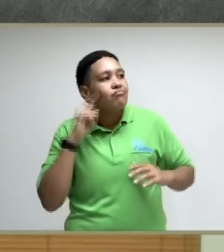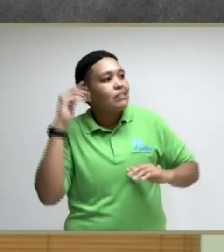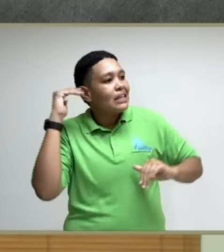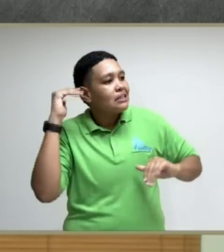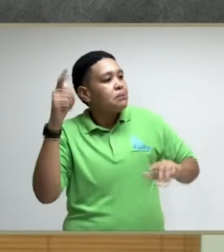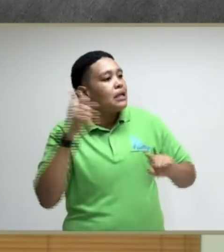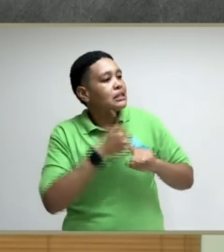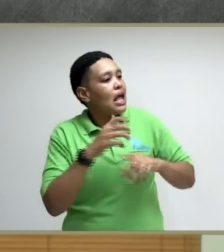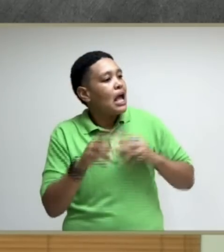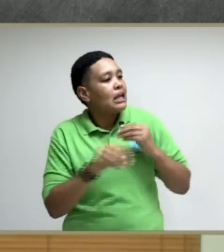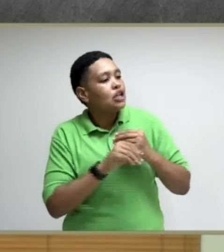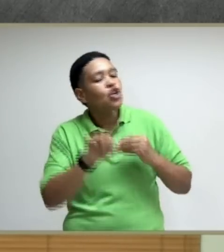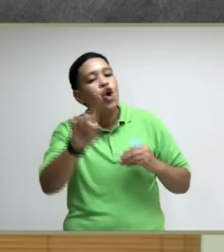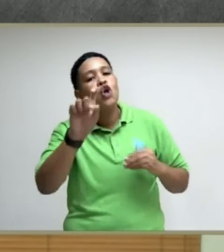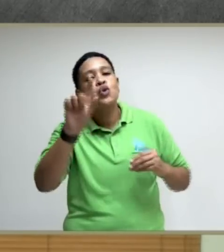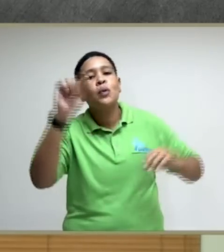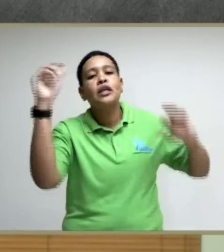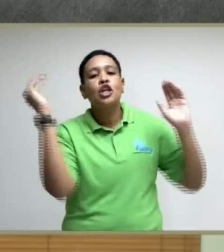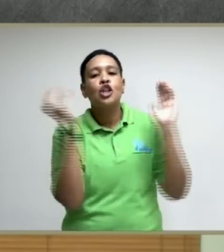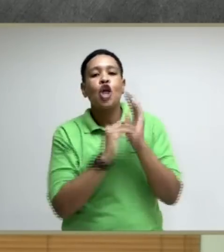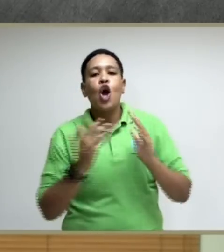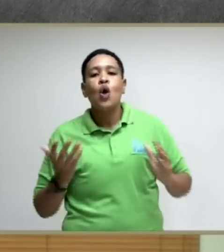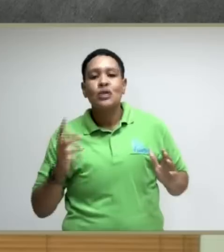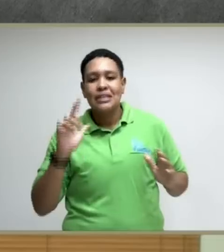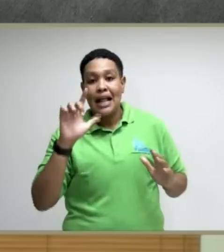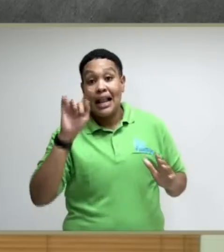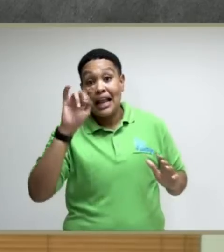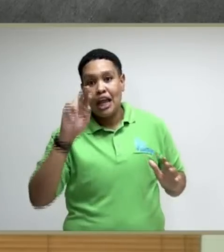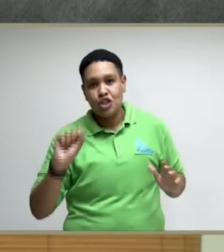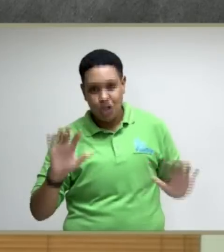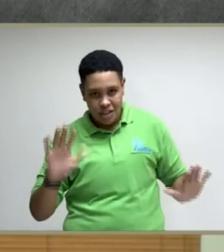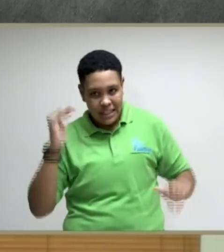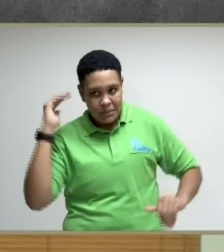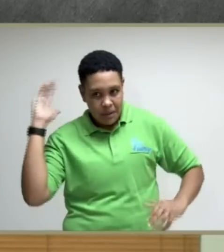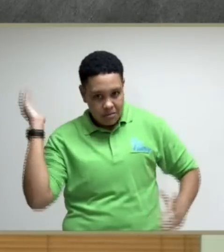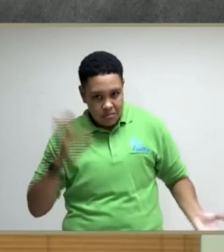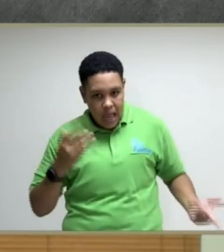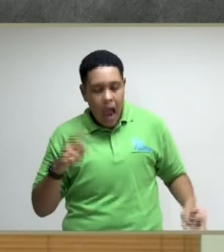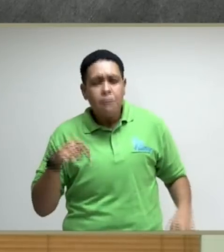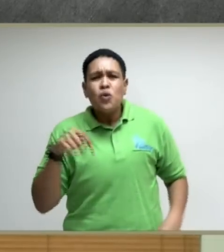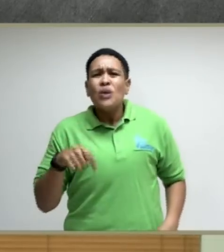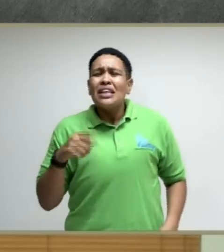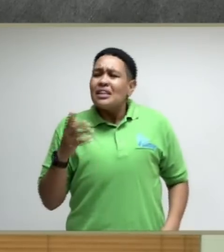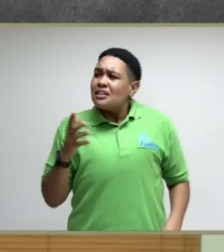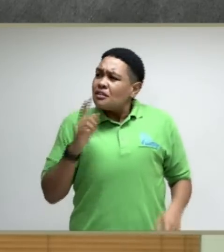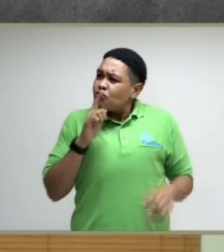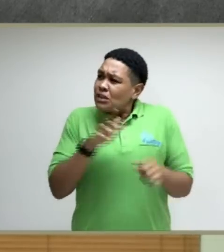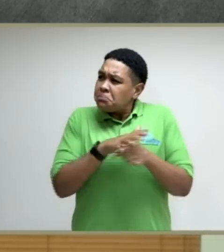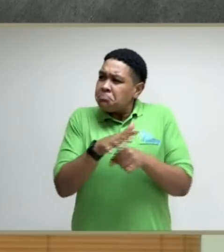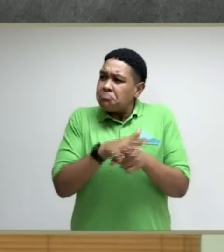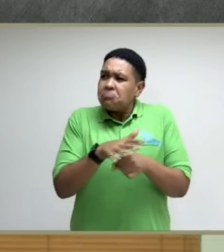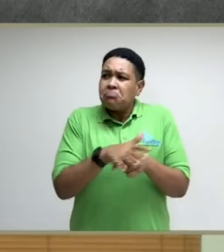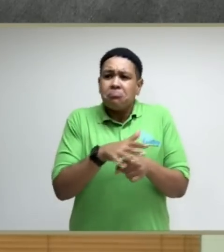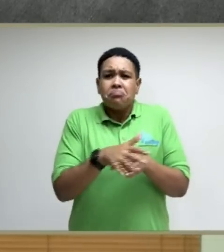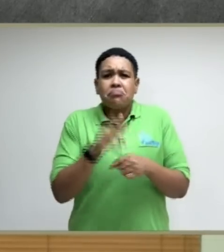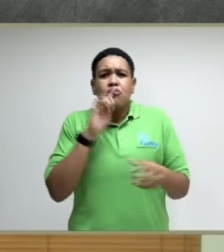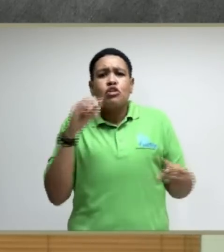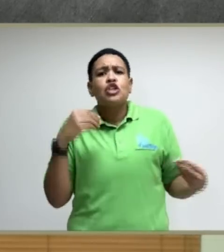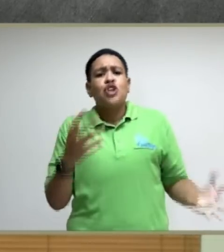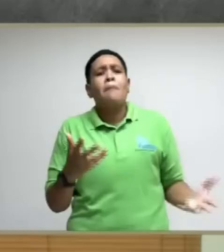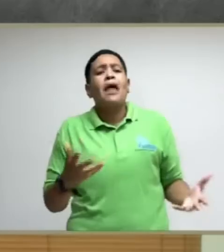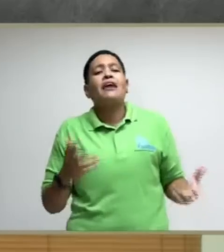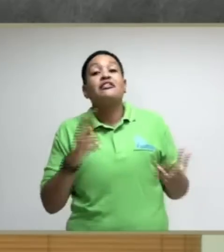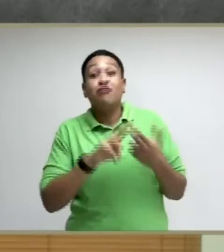anticipated an additional 120,000 liters. So this is adequate amounts to supply